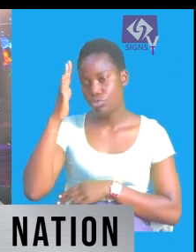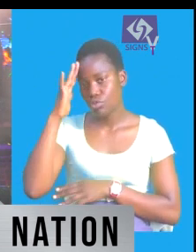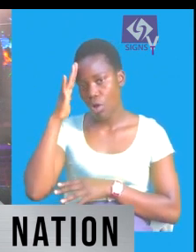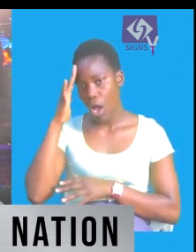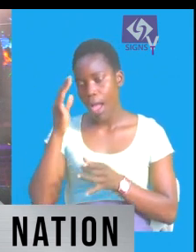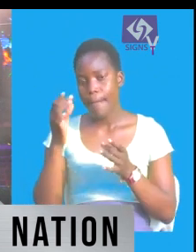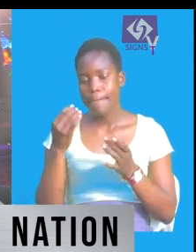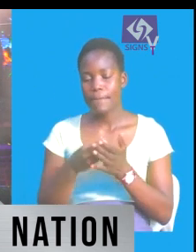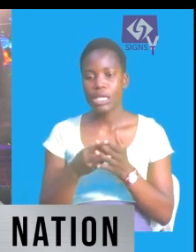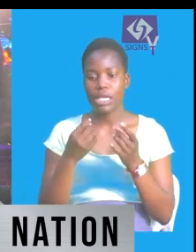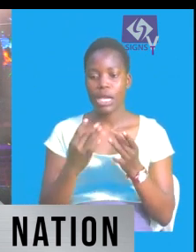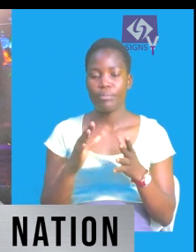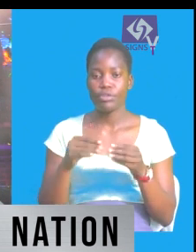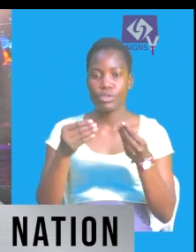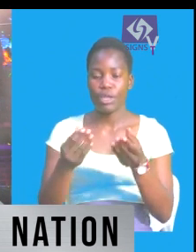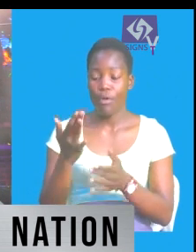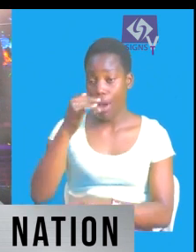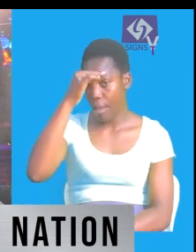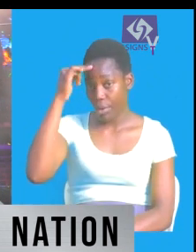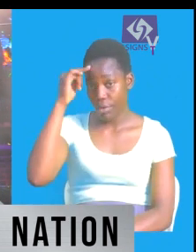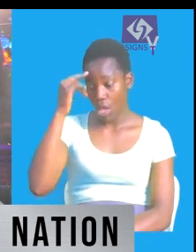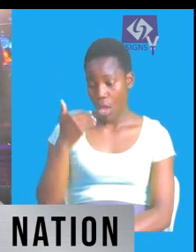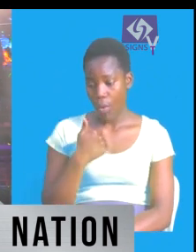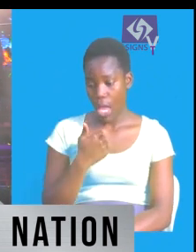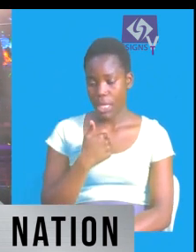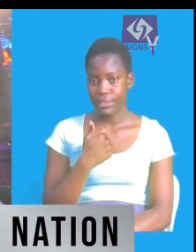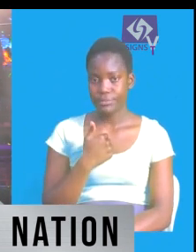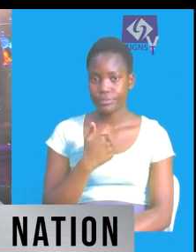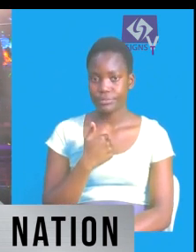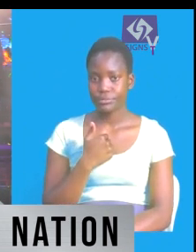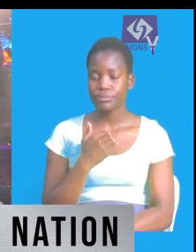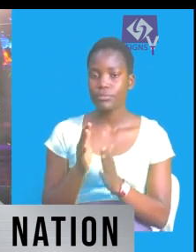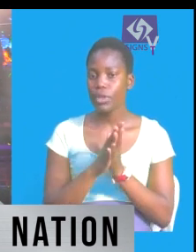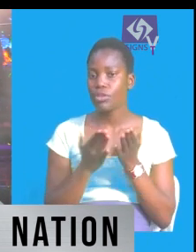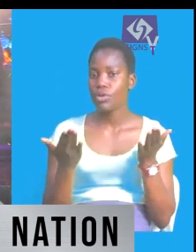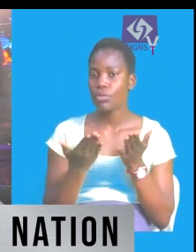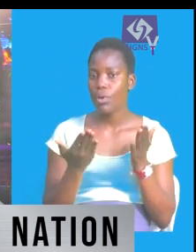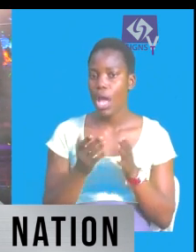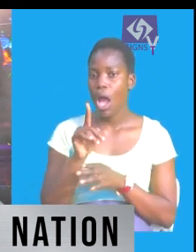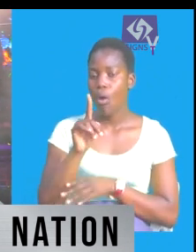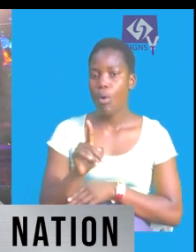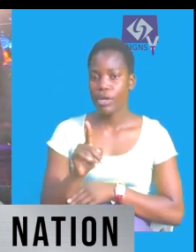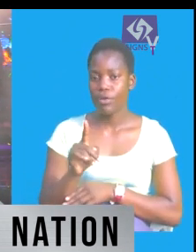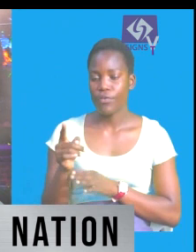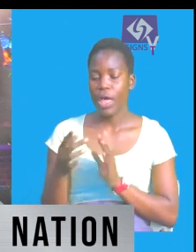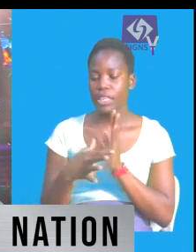how much they will give you, because there was an expo where one of the prominent